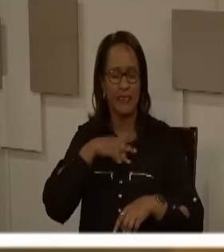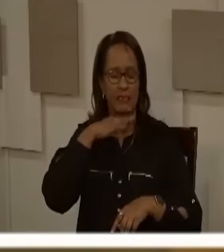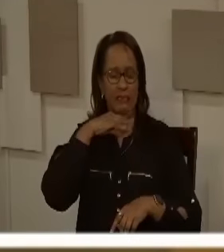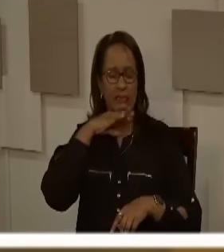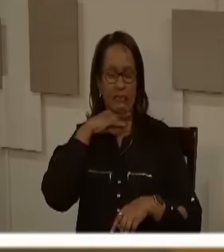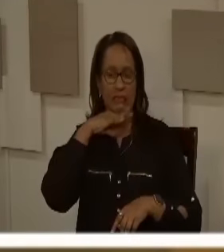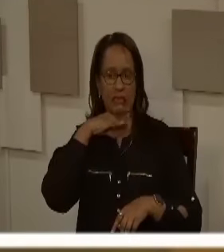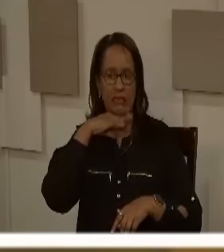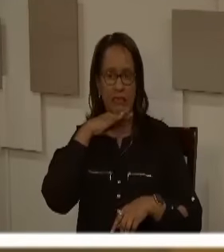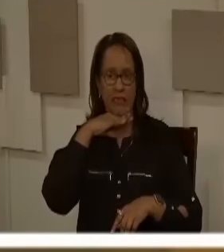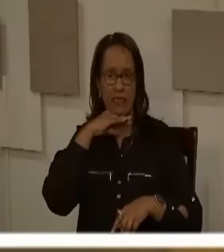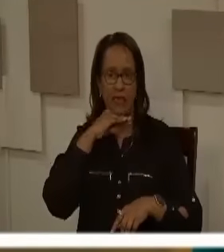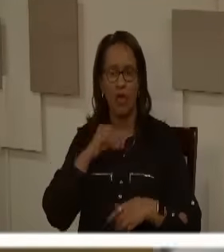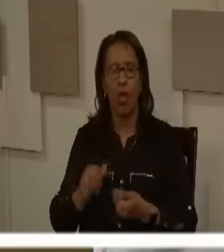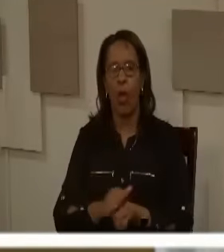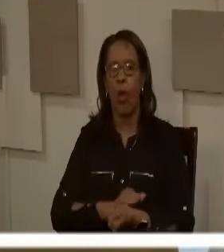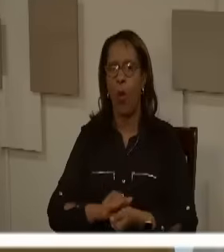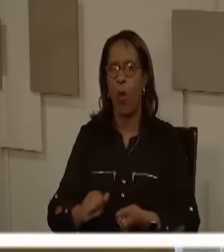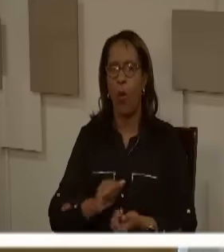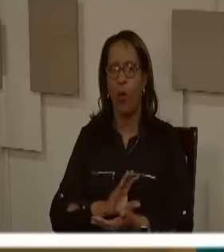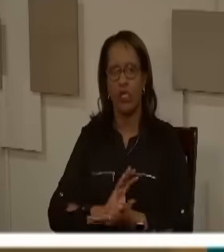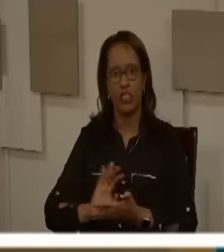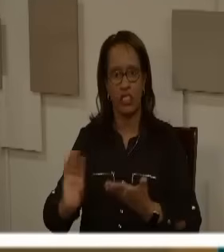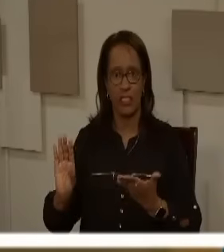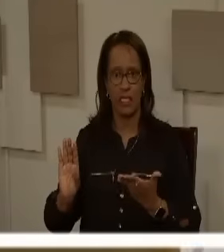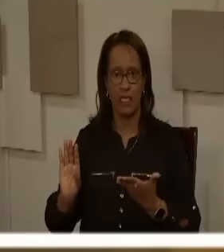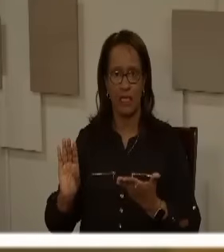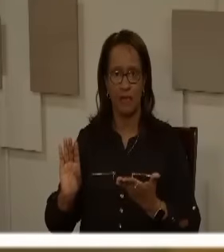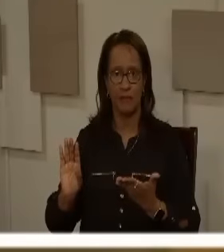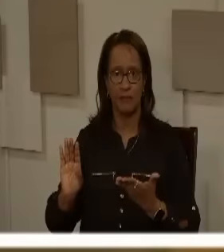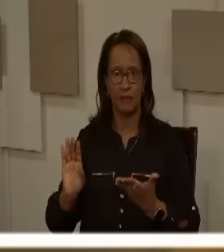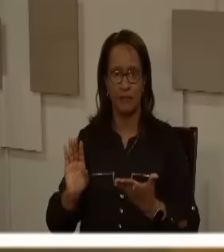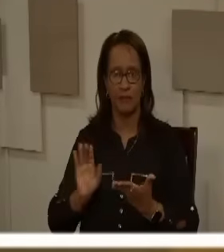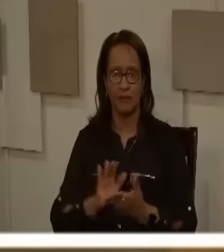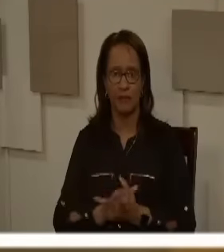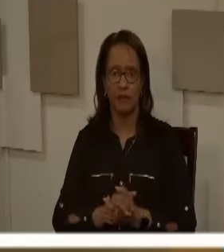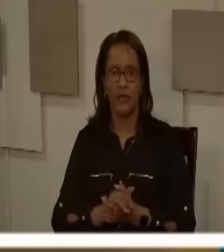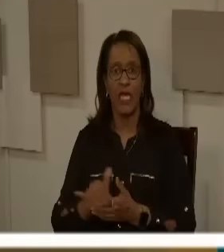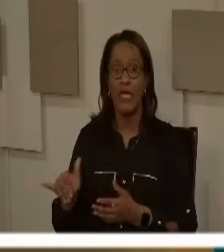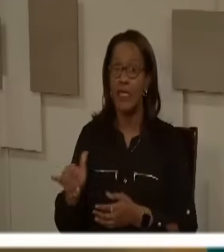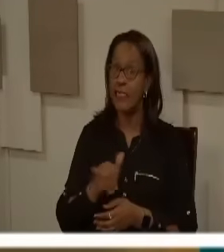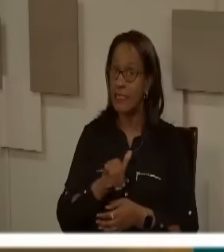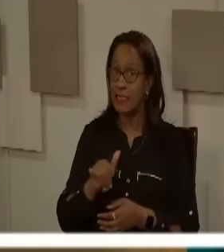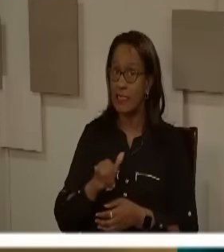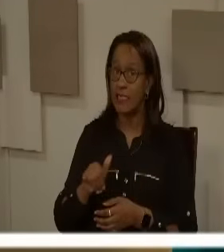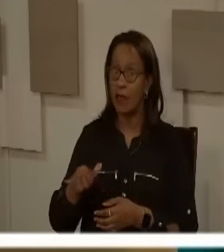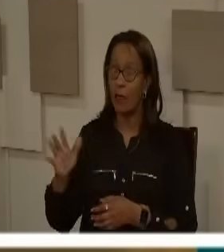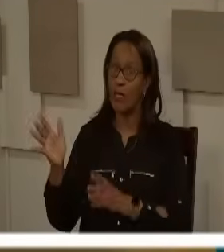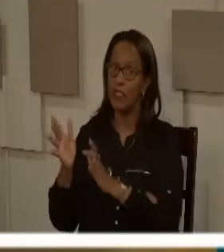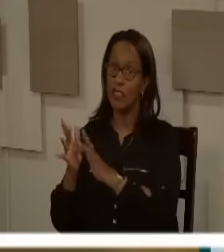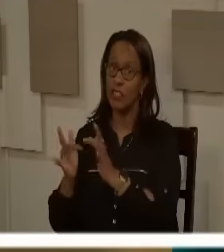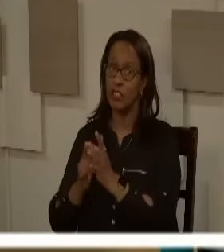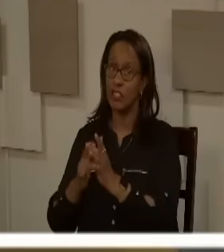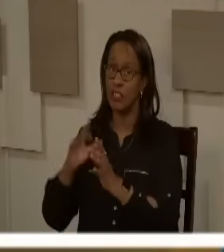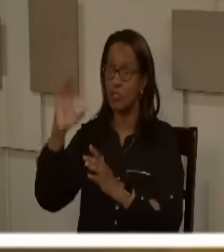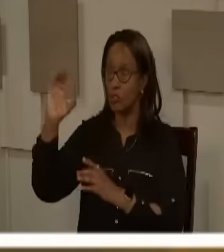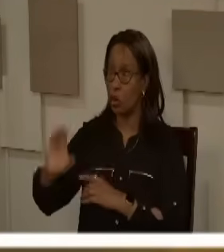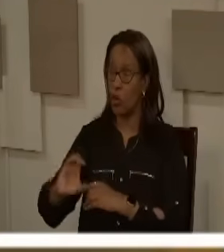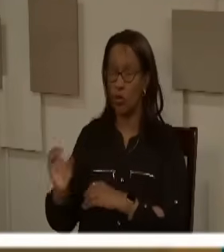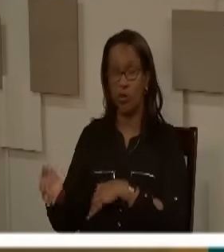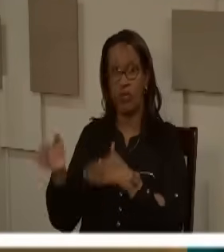church, baptism and Eucharist, which is how a spirit of kindness and